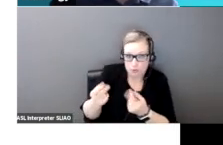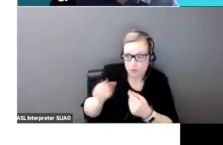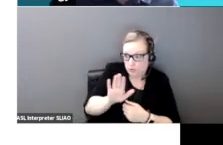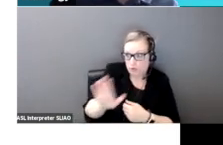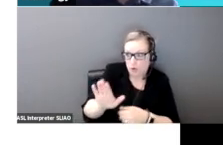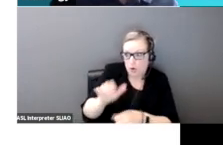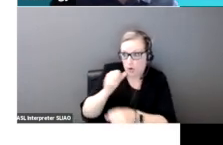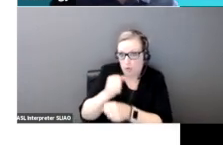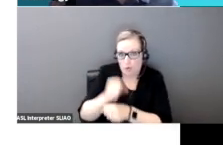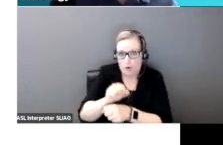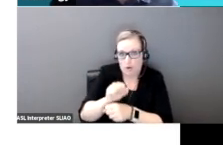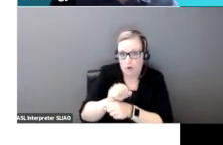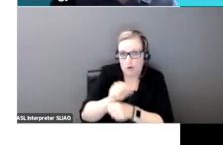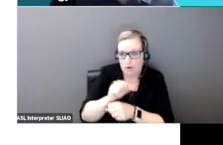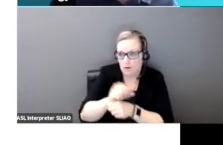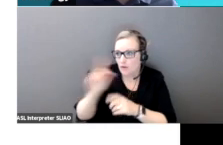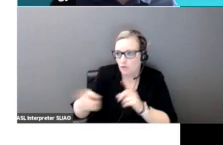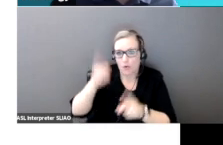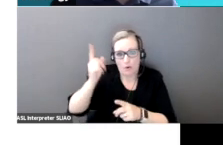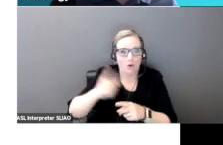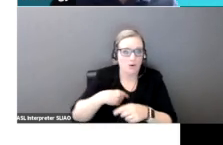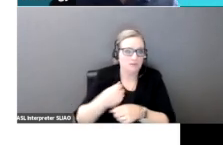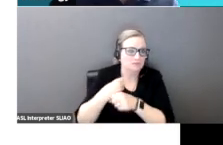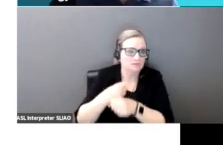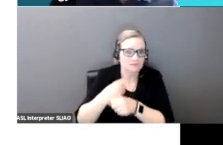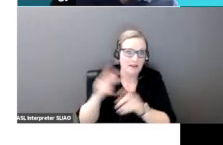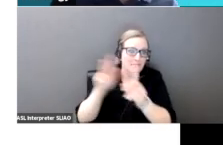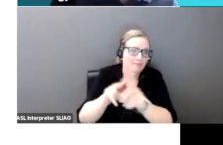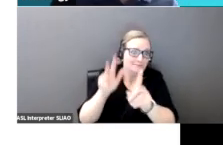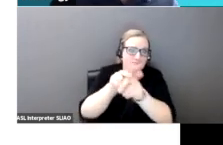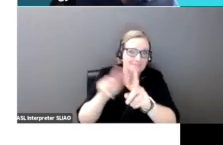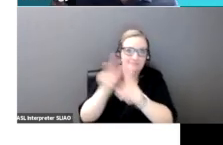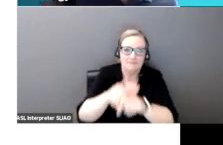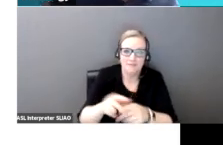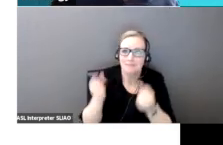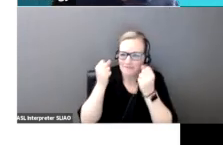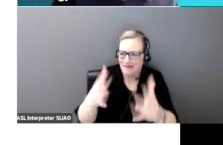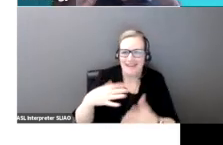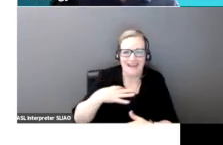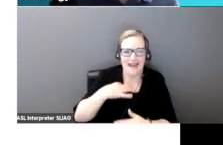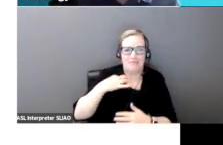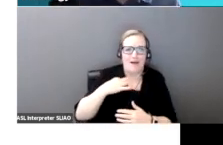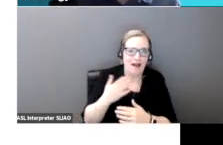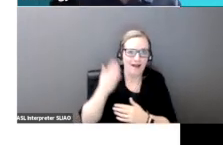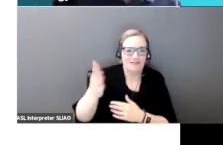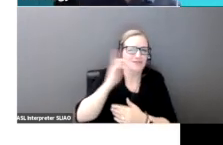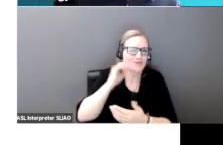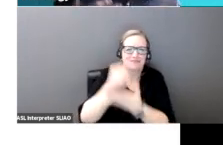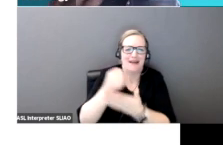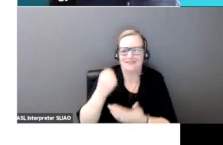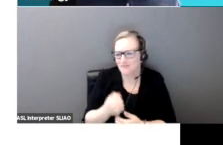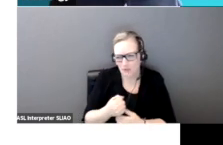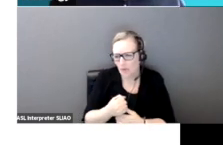patent applications. You want to be running your own business. How can your patent or trademark